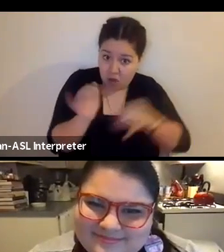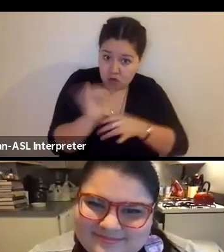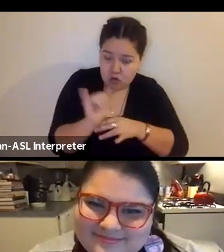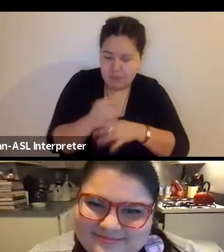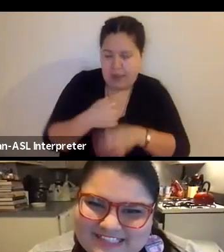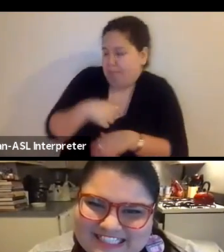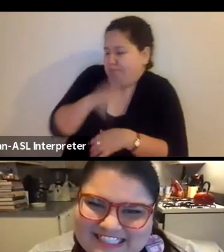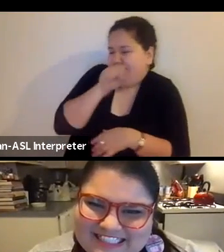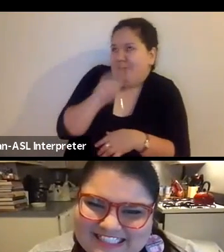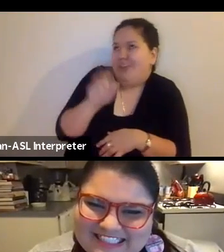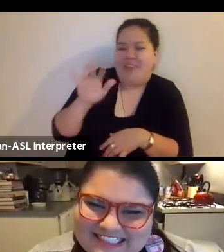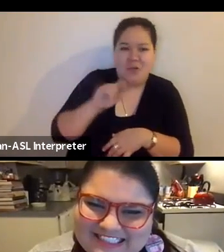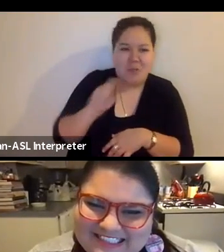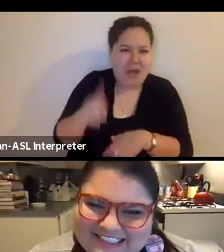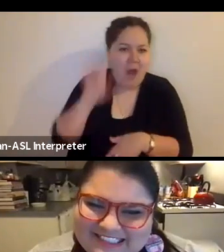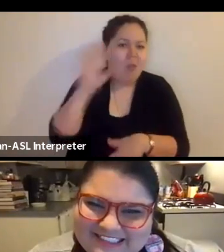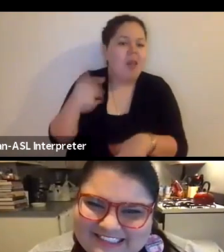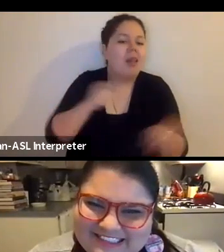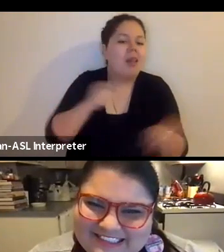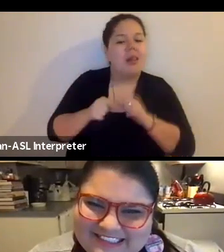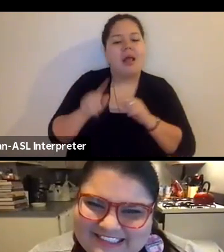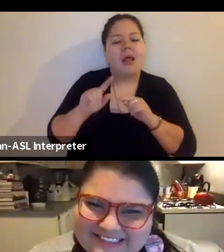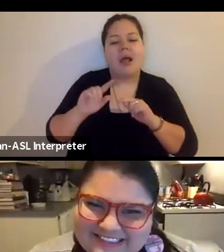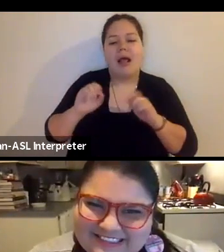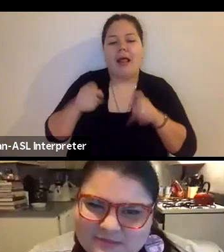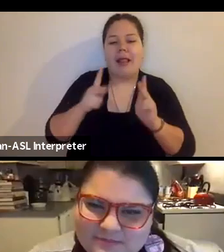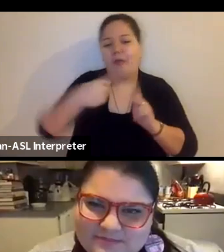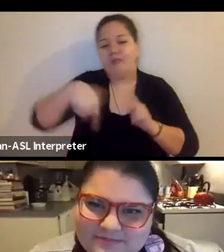mute myself, and I'll have my colleagues respond.